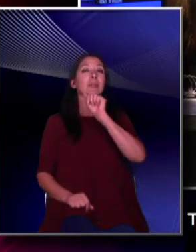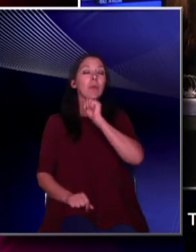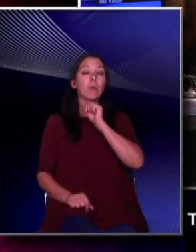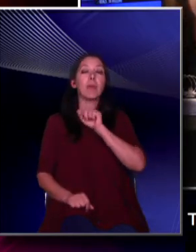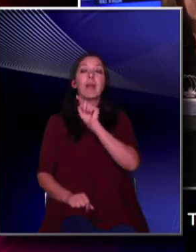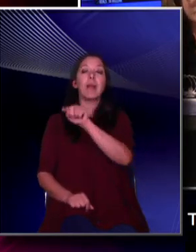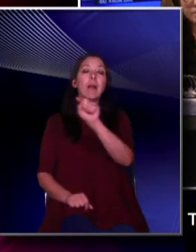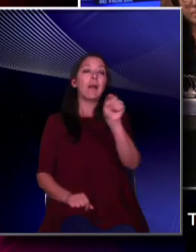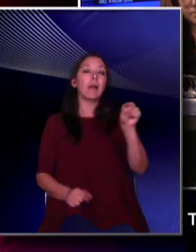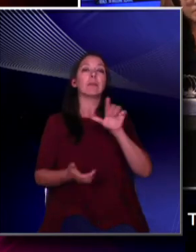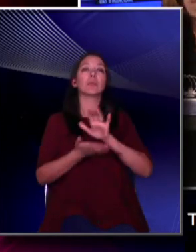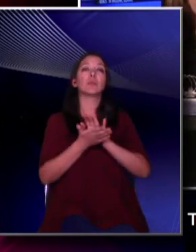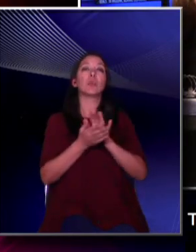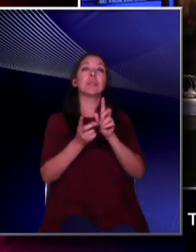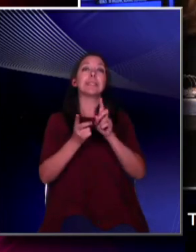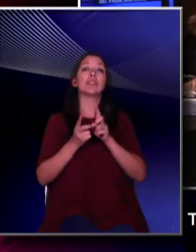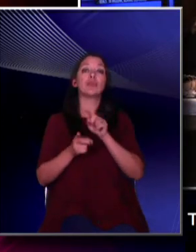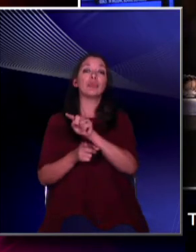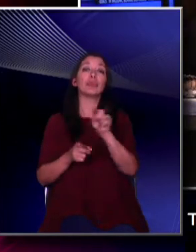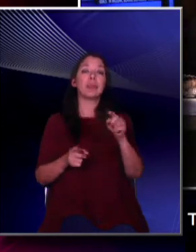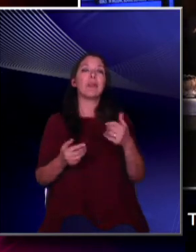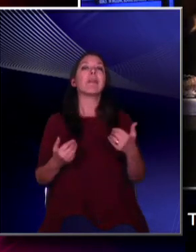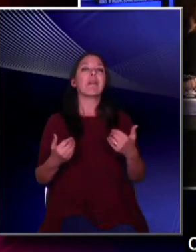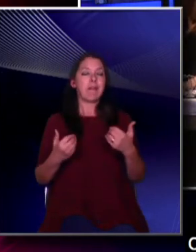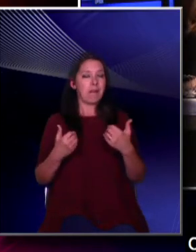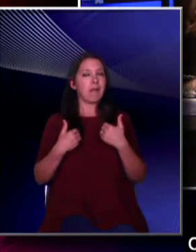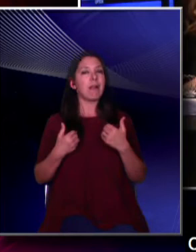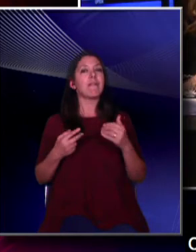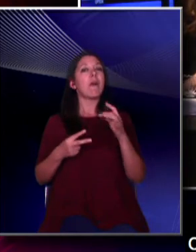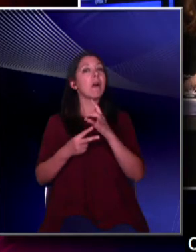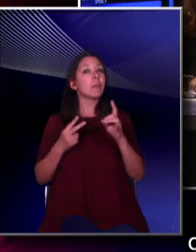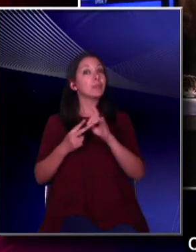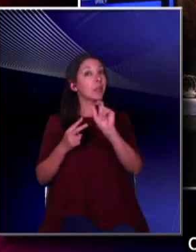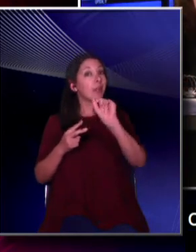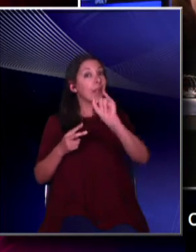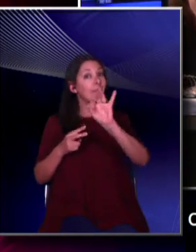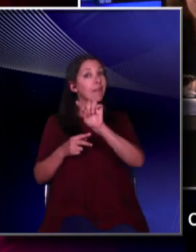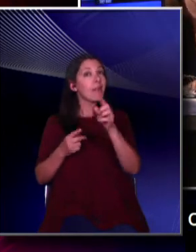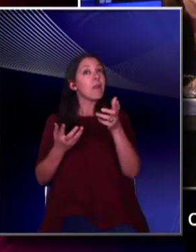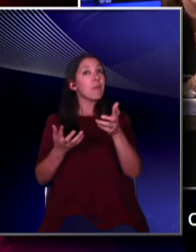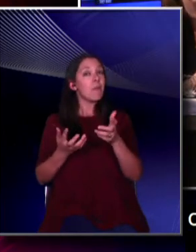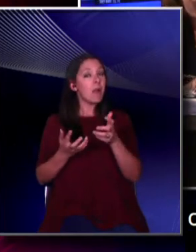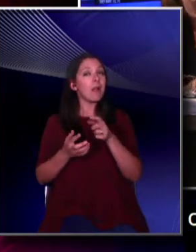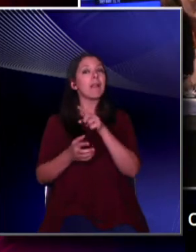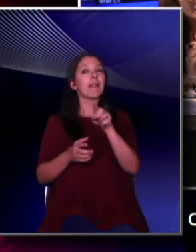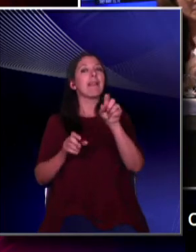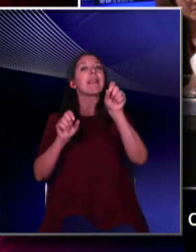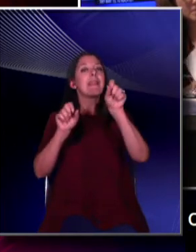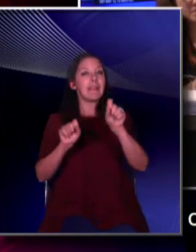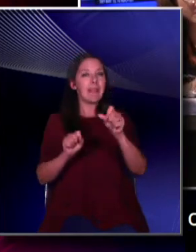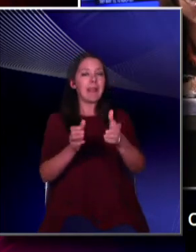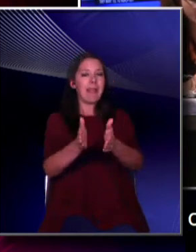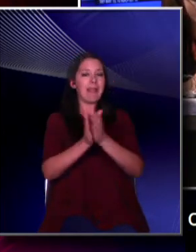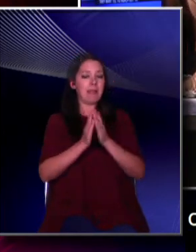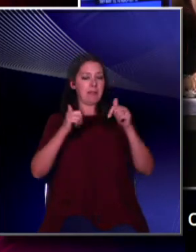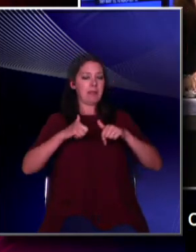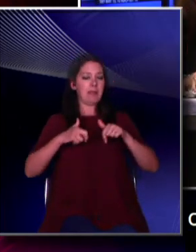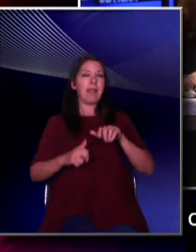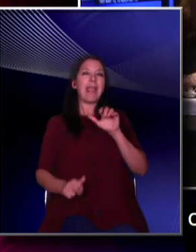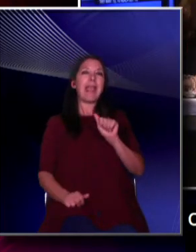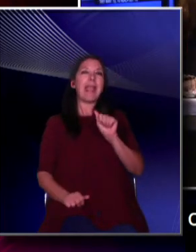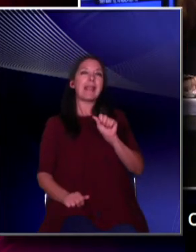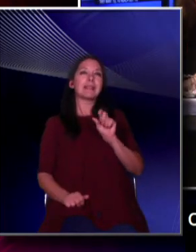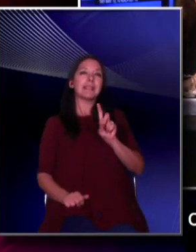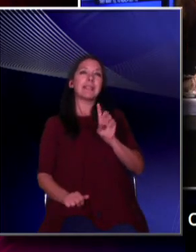districts have the option, if they want to reach out to ASDB